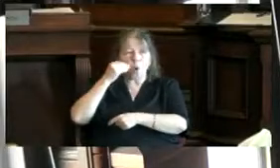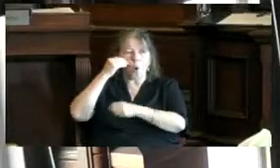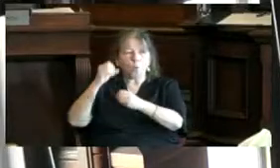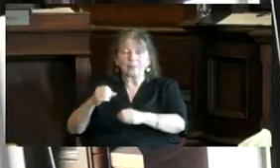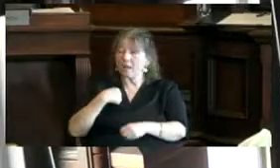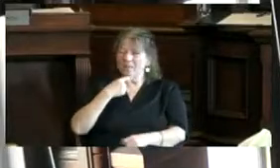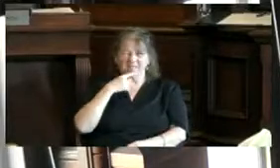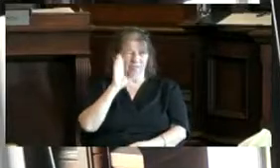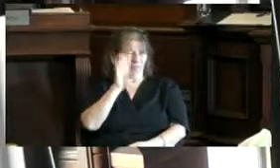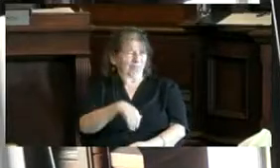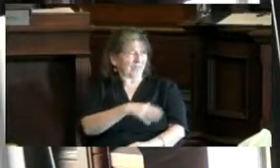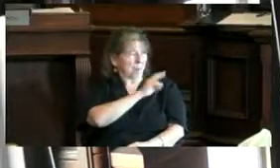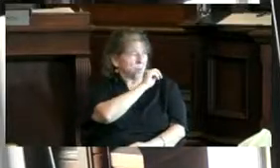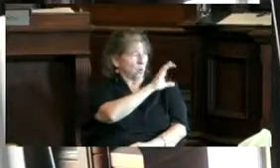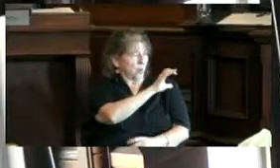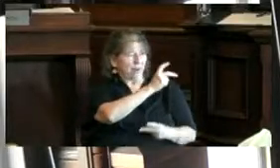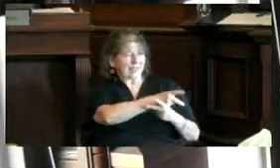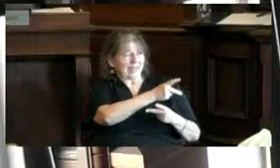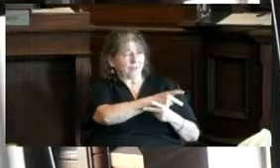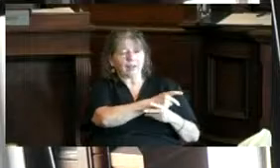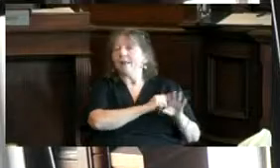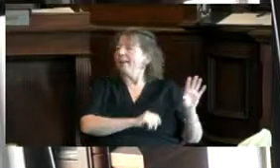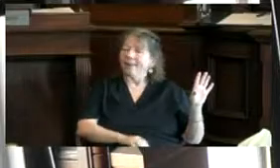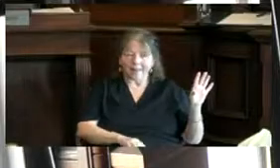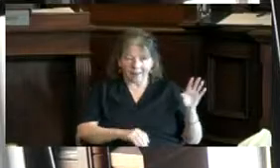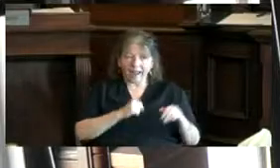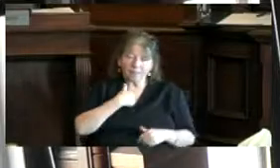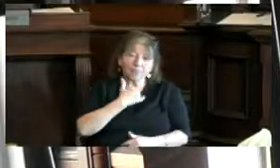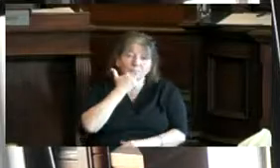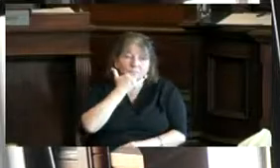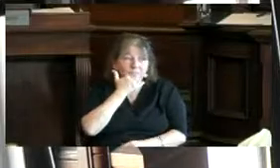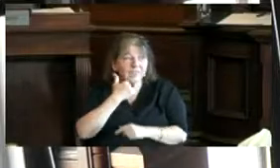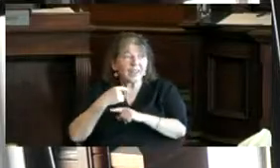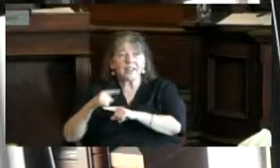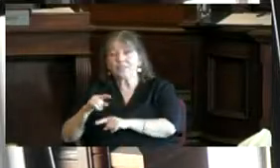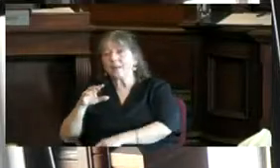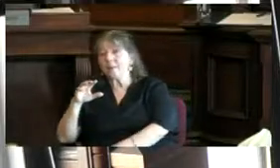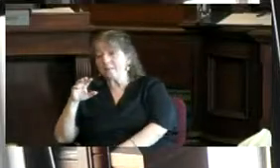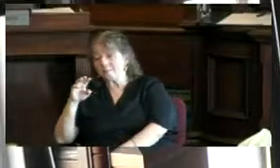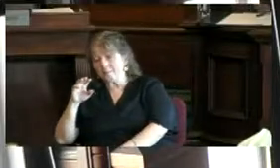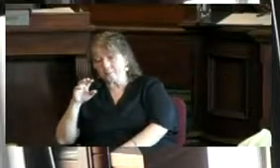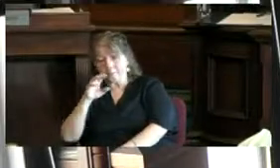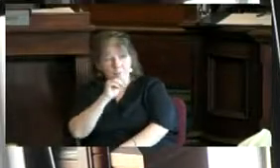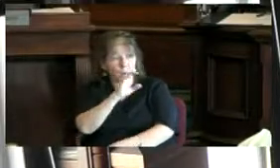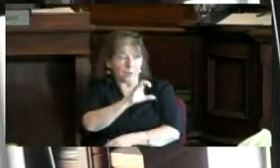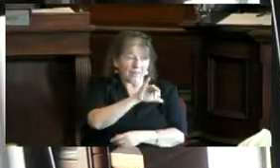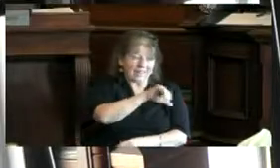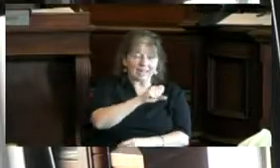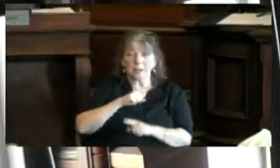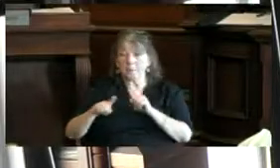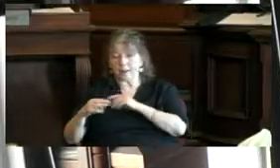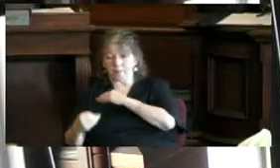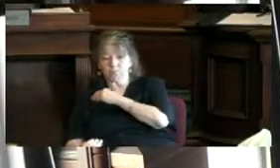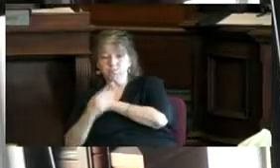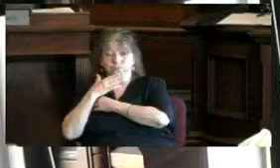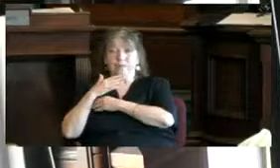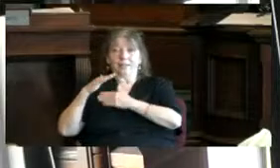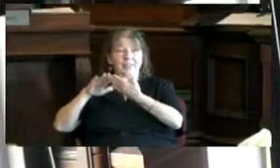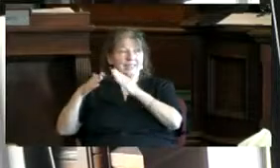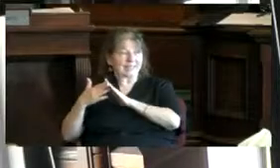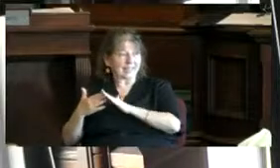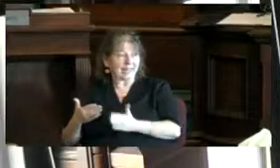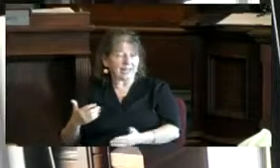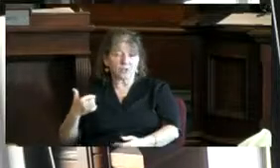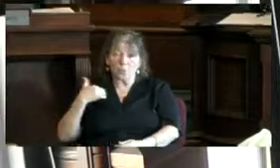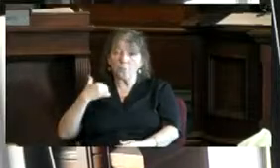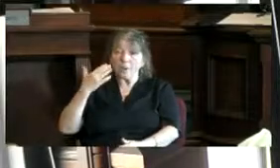thing. But it's impacting our community in such a major way that I felt, and I know this, everyone in this room probably feels, that we